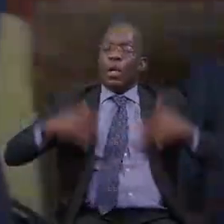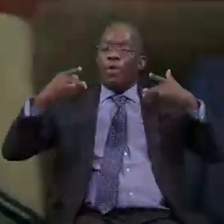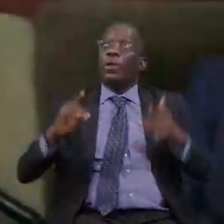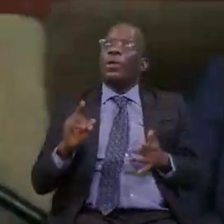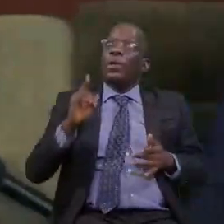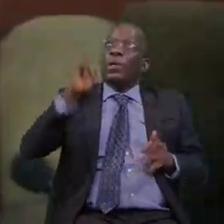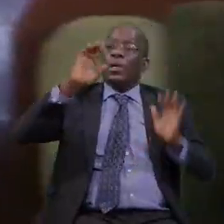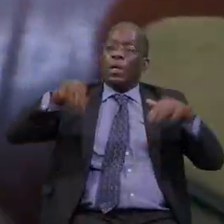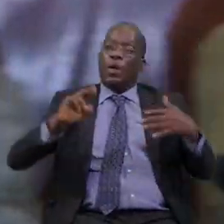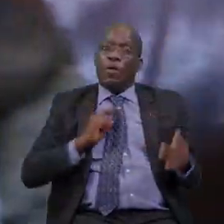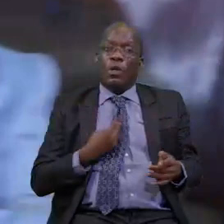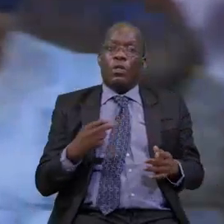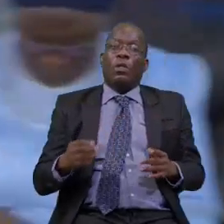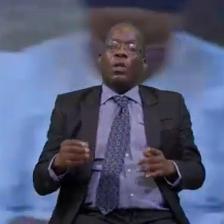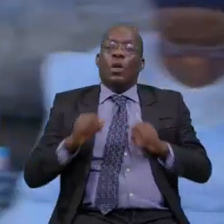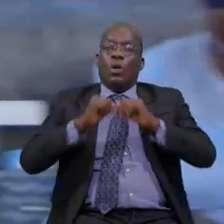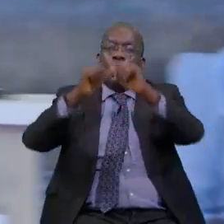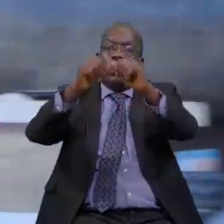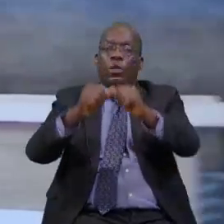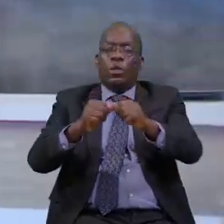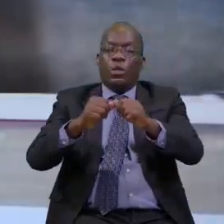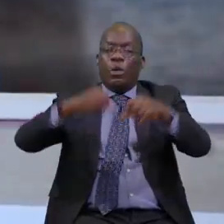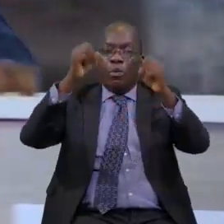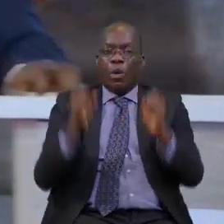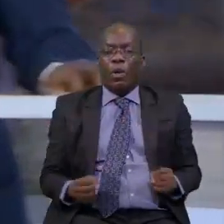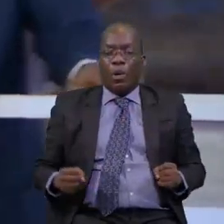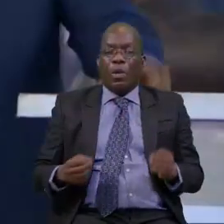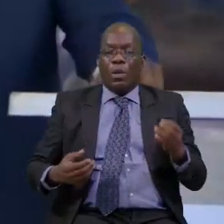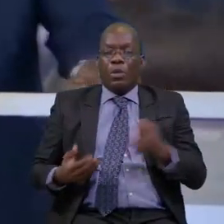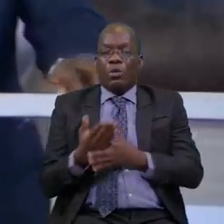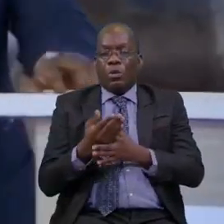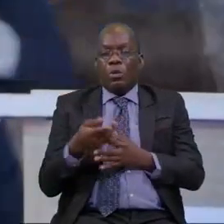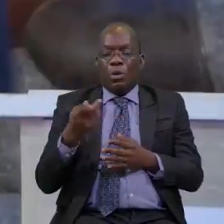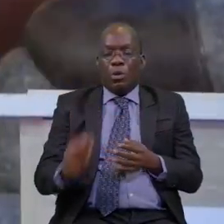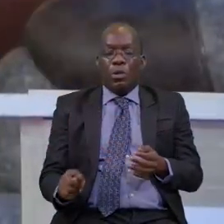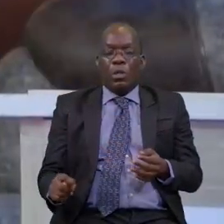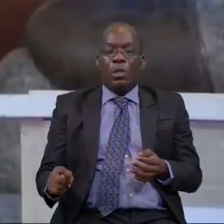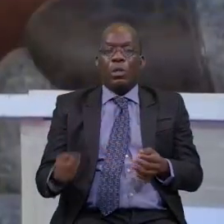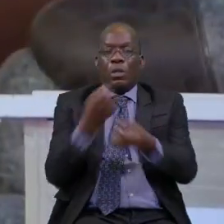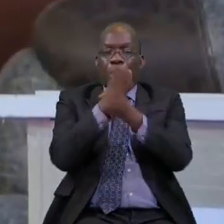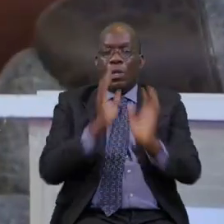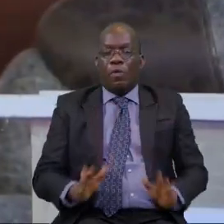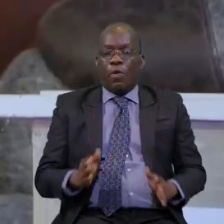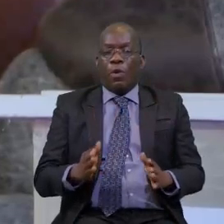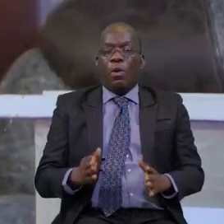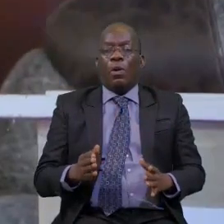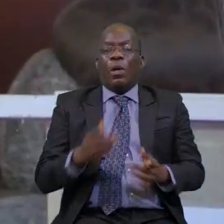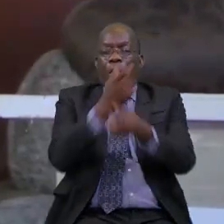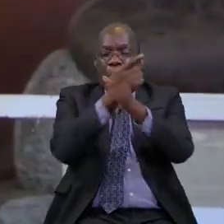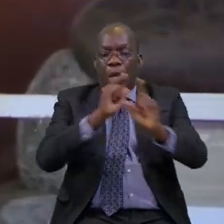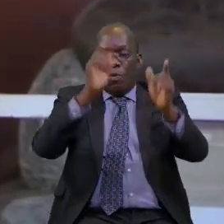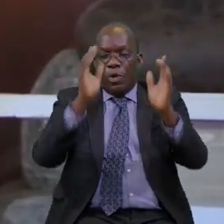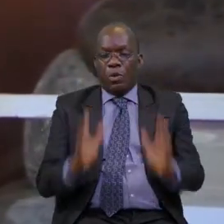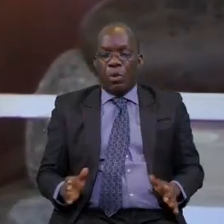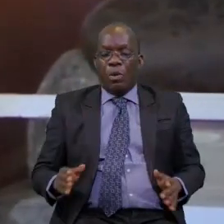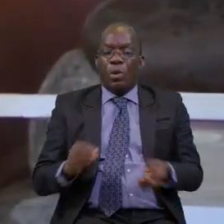power through the Savior Liberator. I come to number one. Number one, I